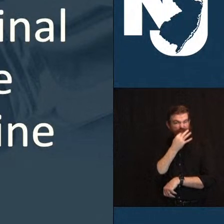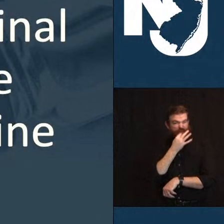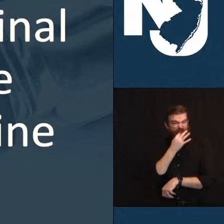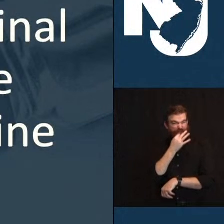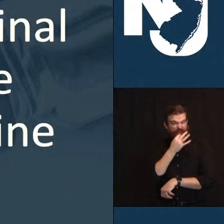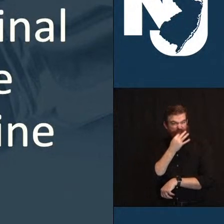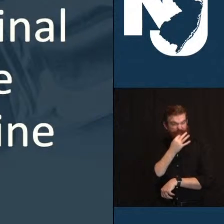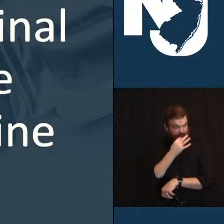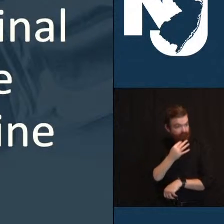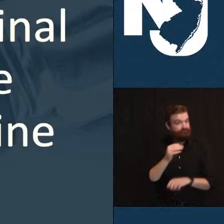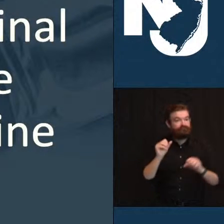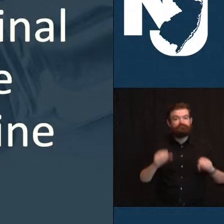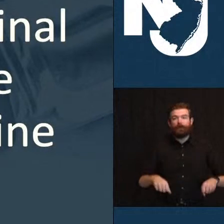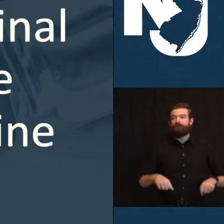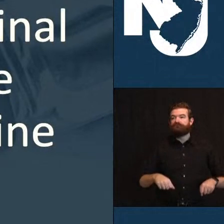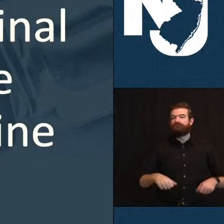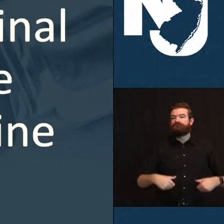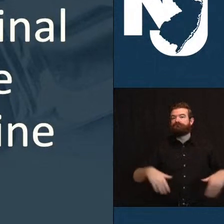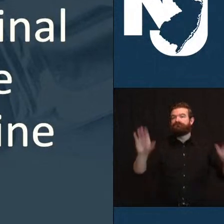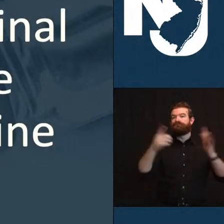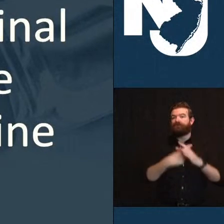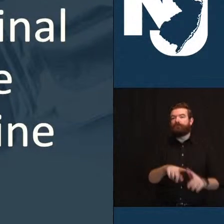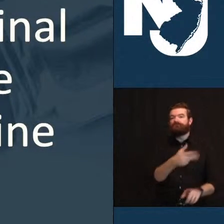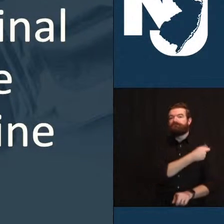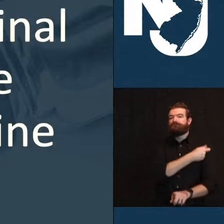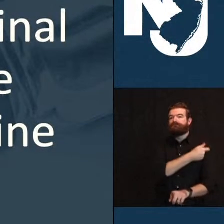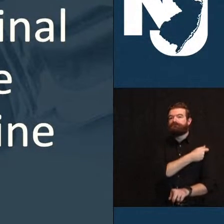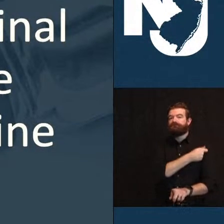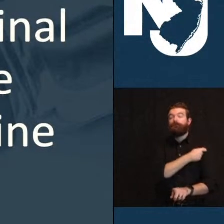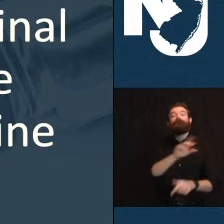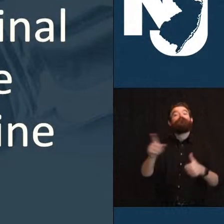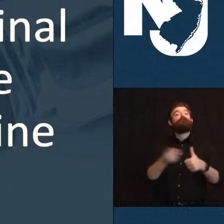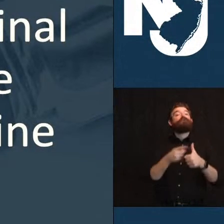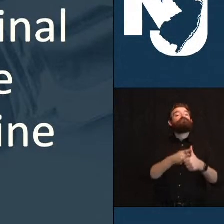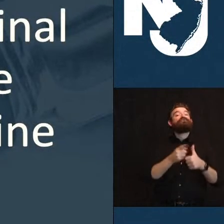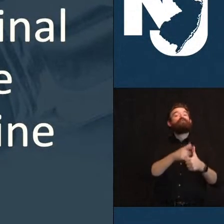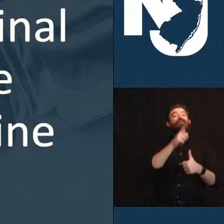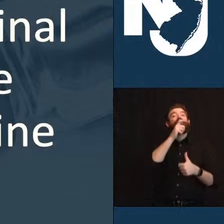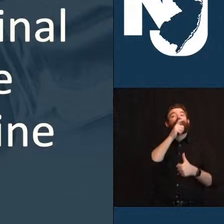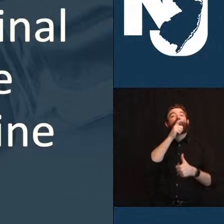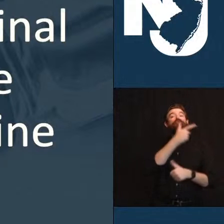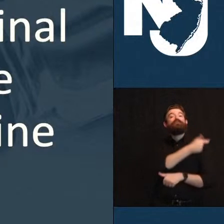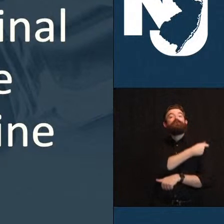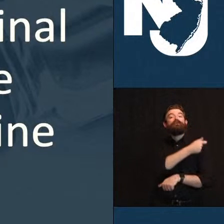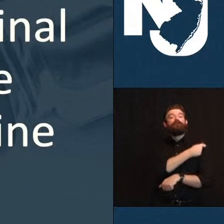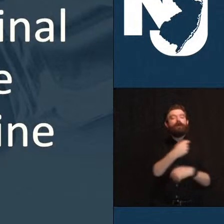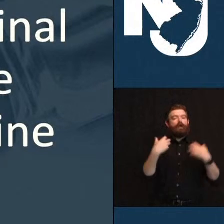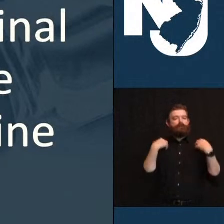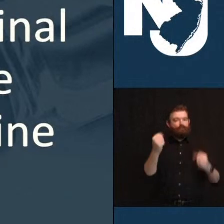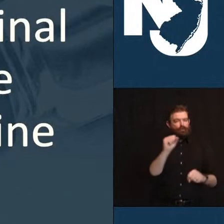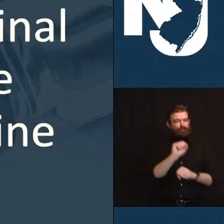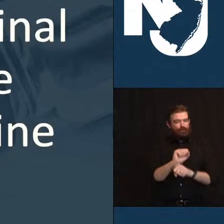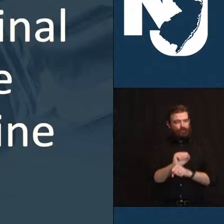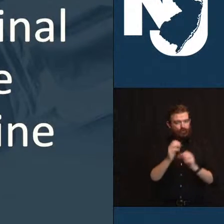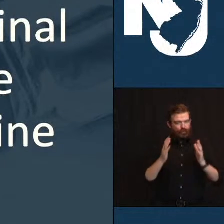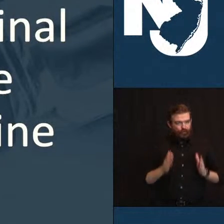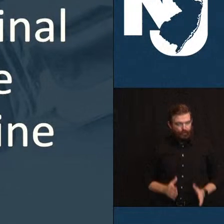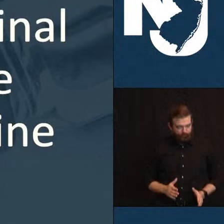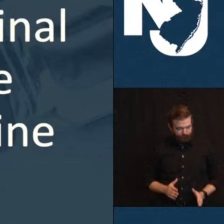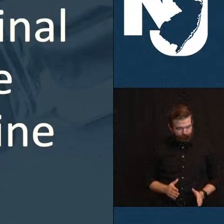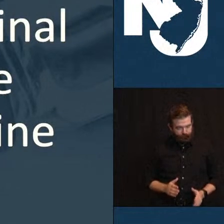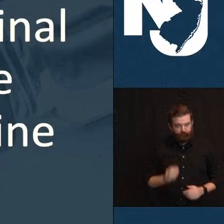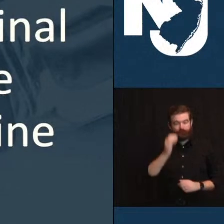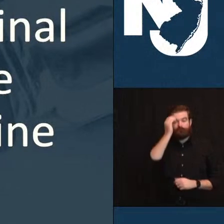starting with our frontline healthcare workers. When that occurs, we will let you know. but certainly no one can dampen the